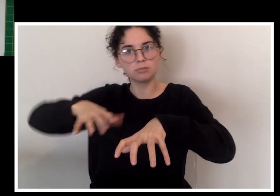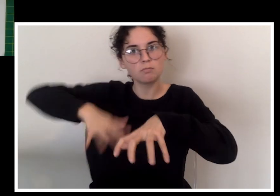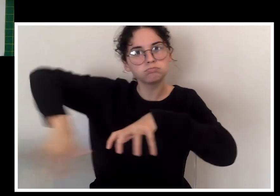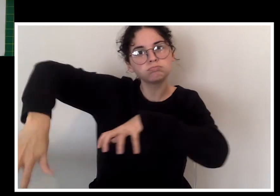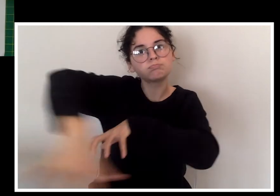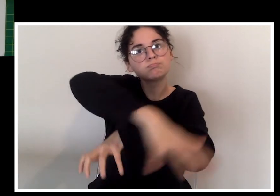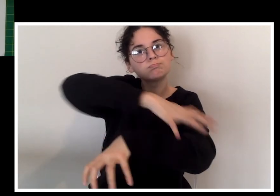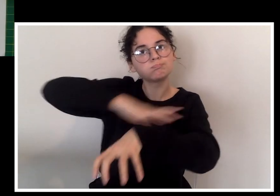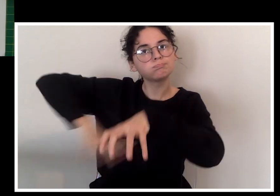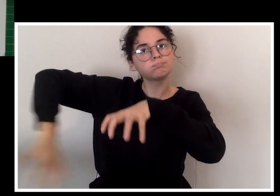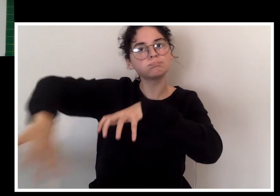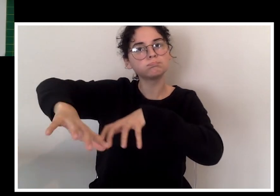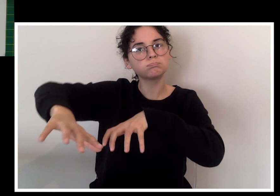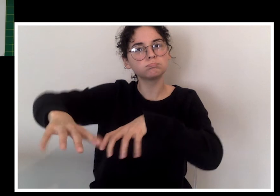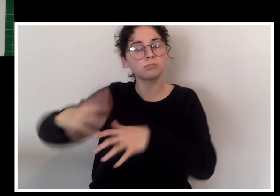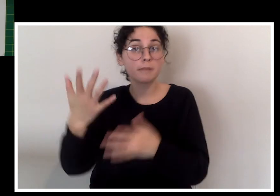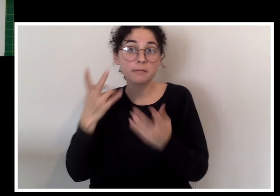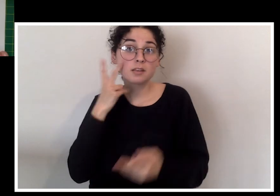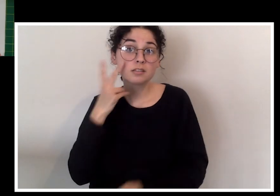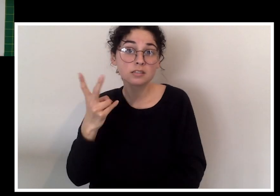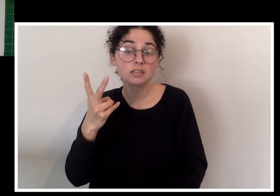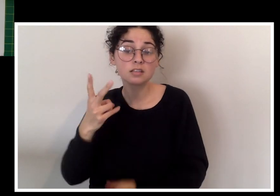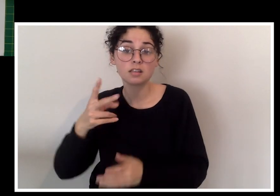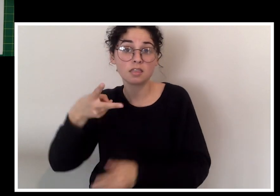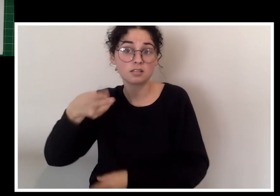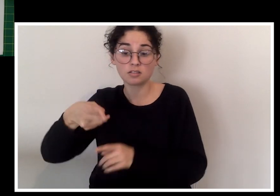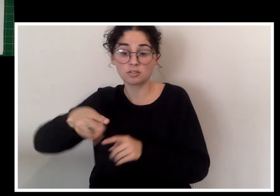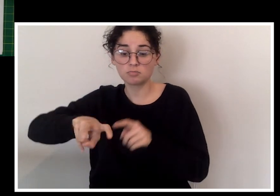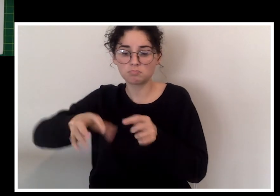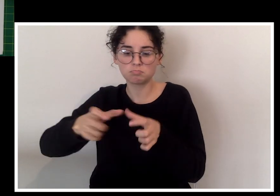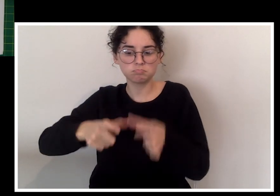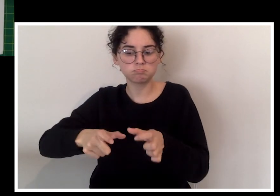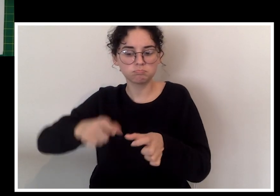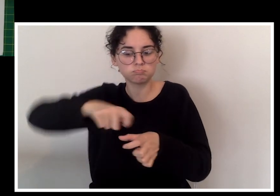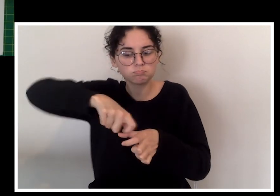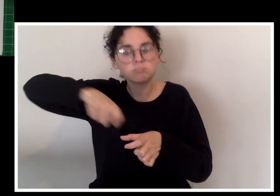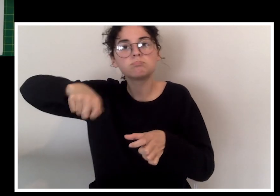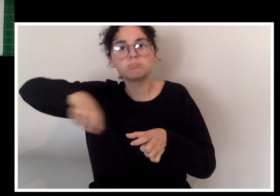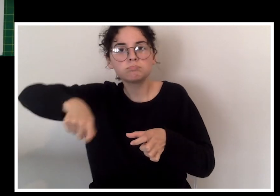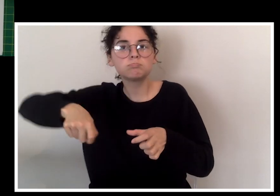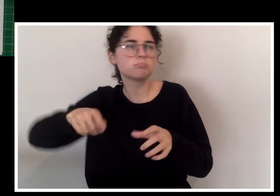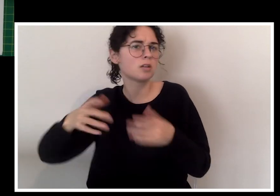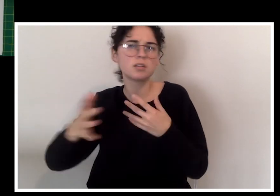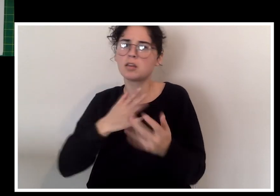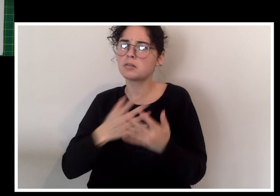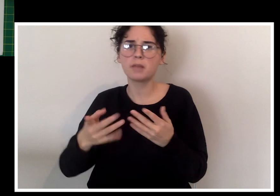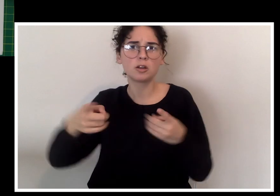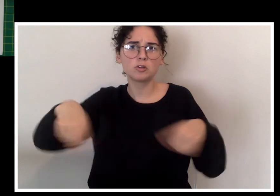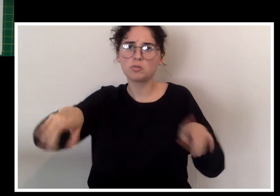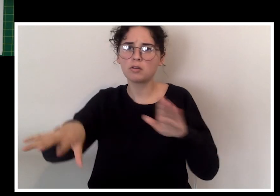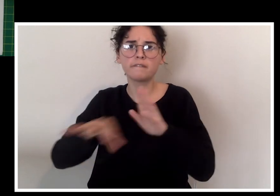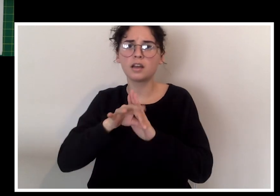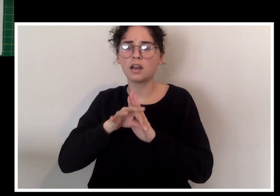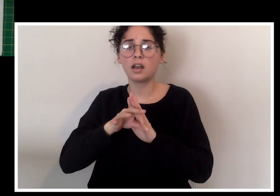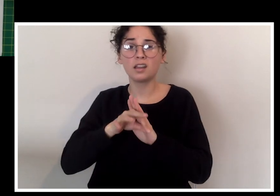some space in between your what you traced. But again, anything that you can find, leaves